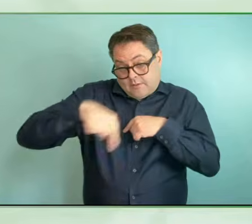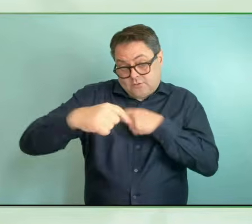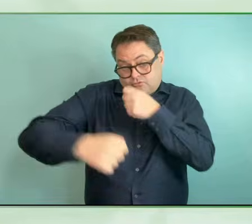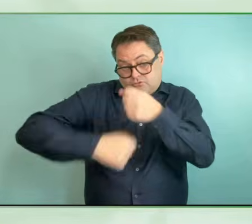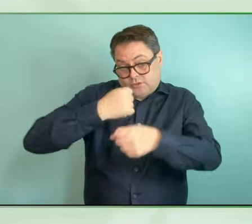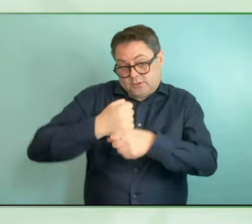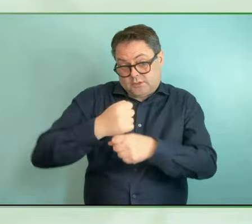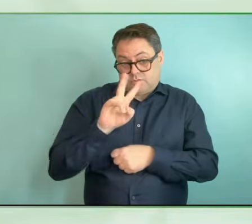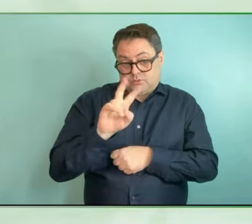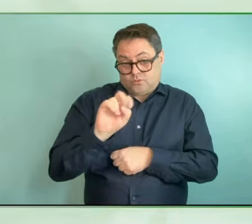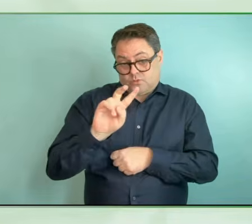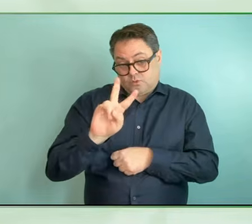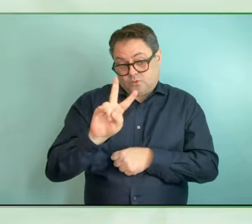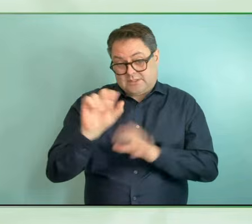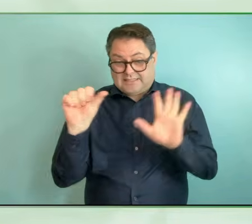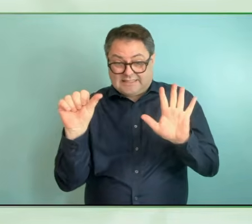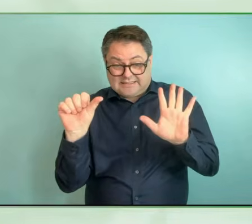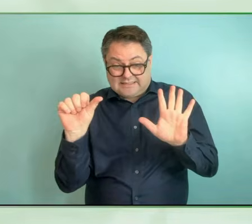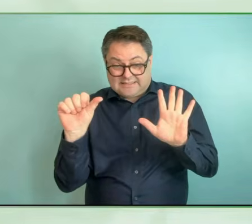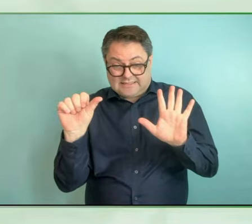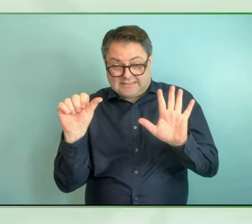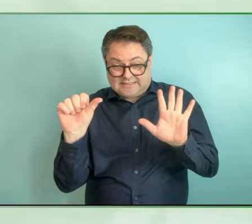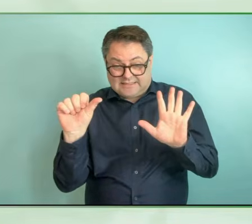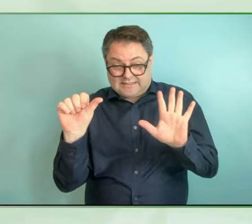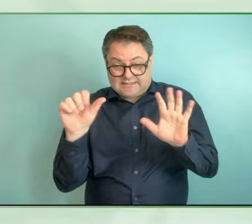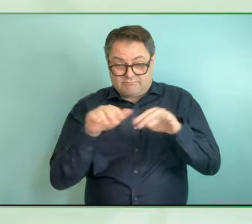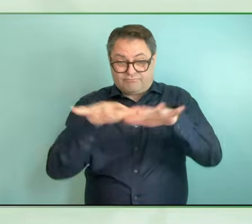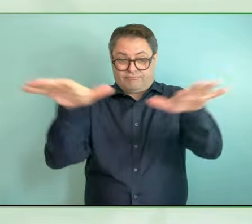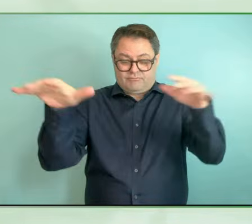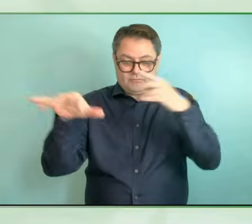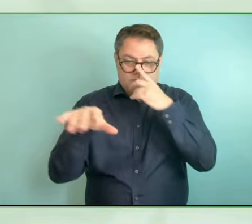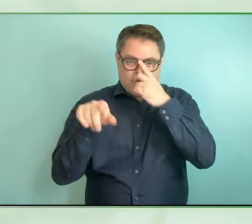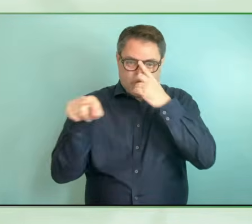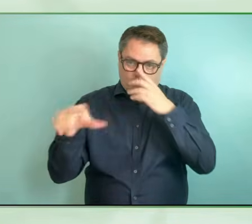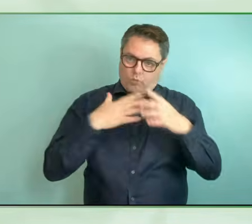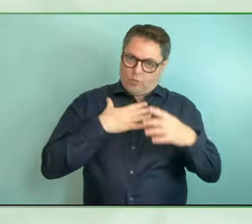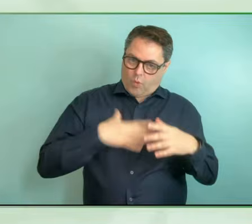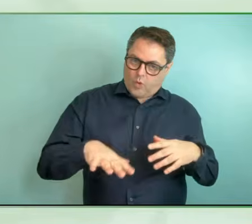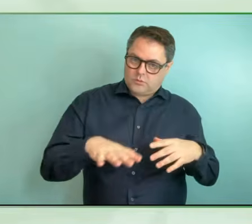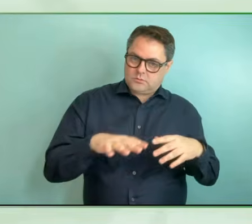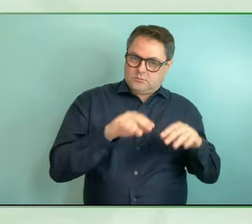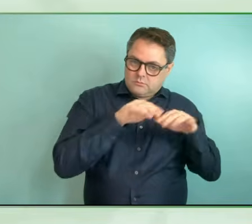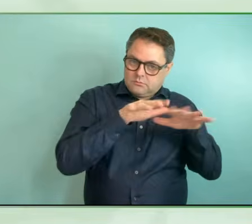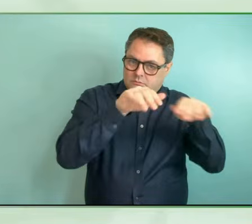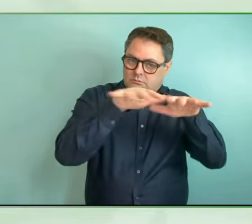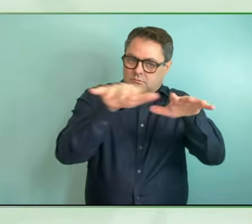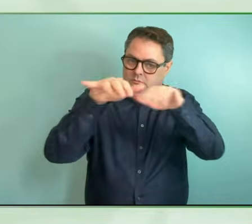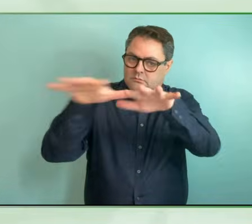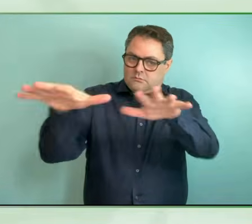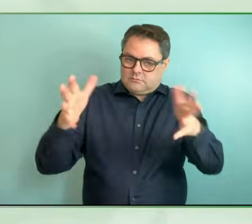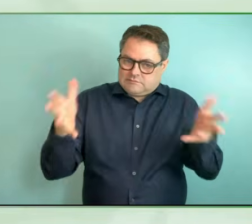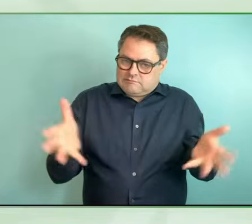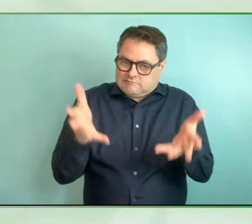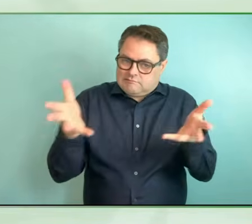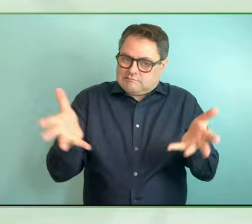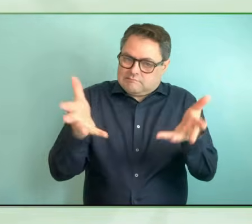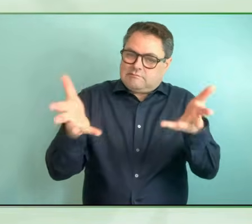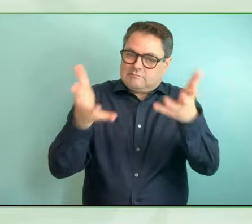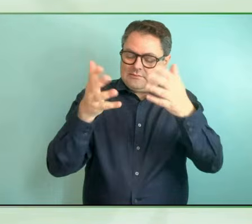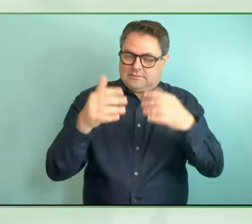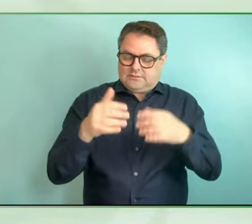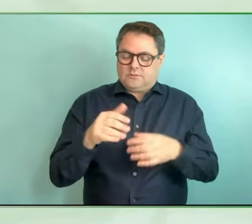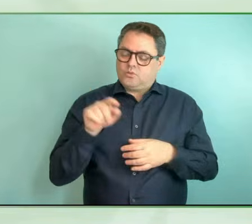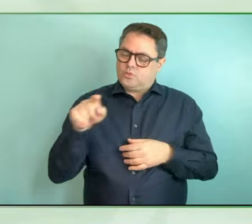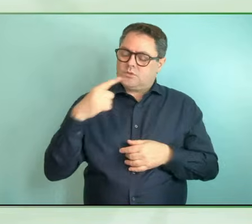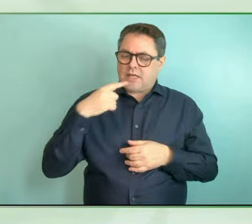still basically trying to promote it through different media channels, and people are using it. You mentioned a lot the municipalities.